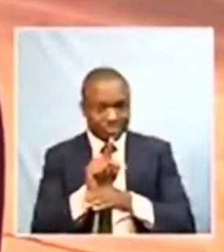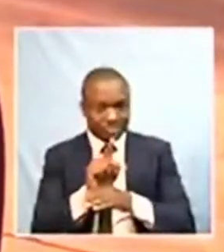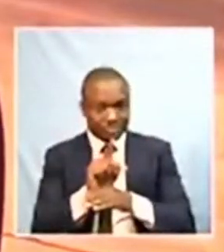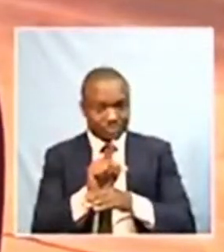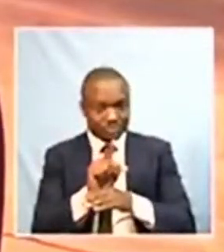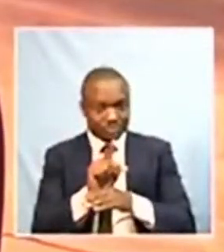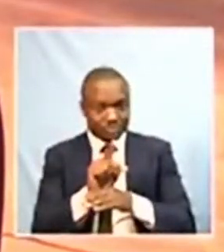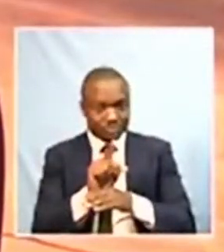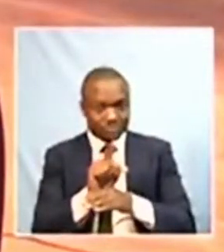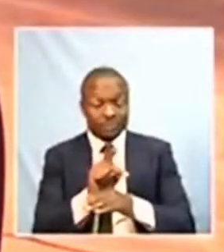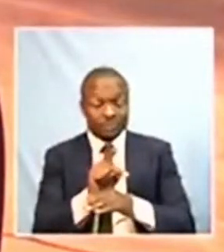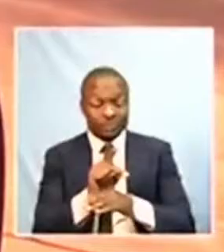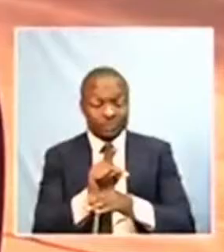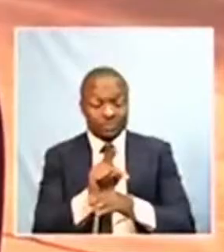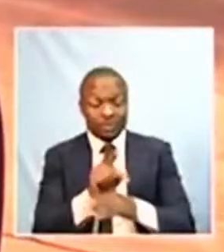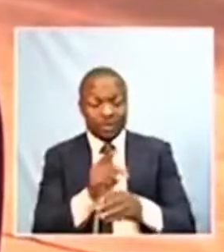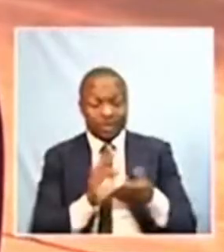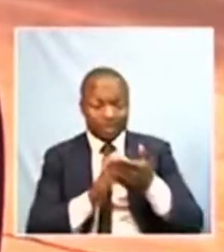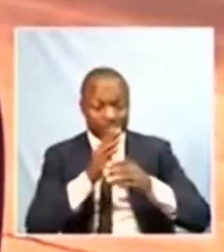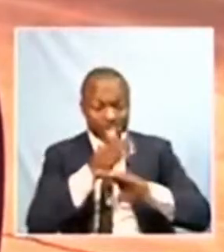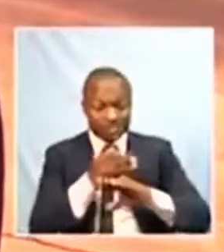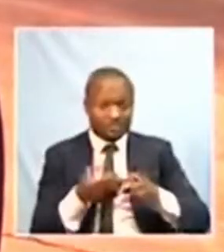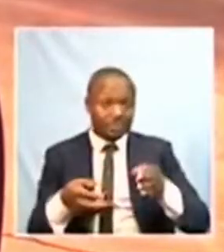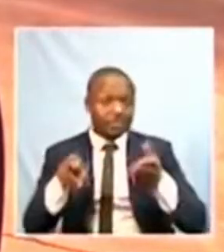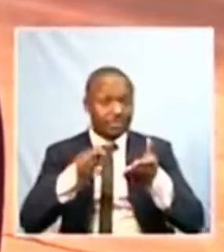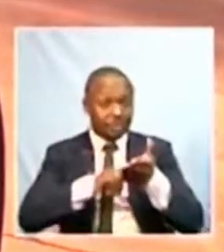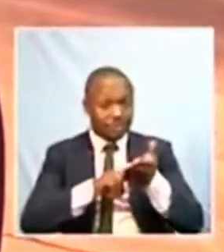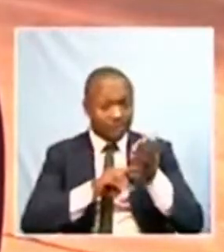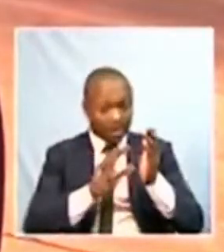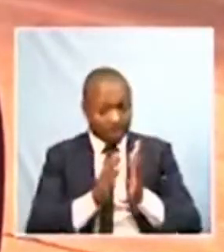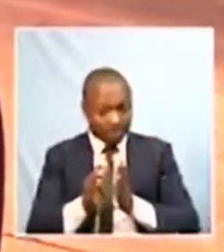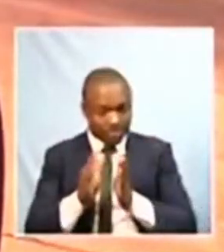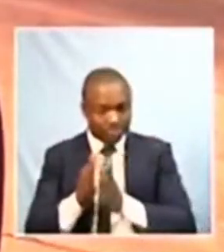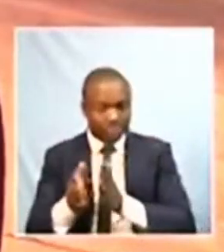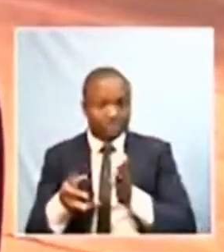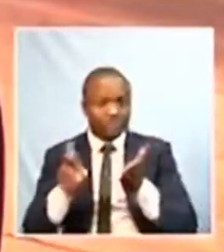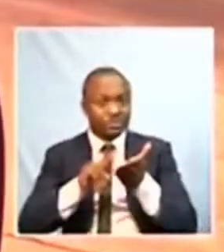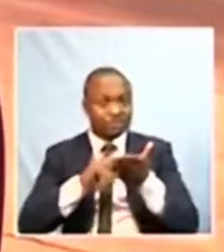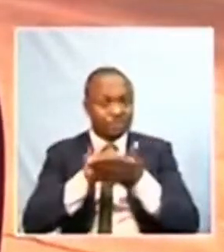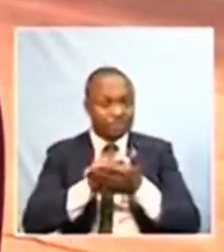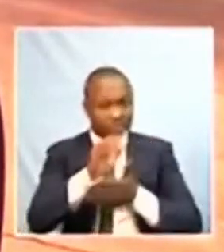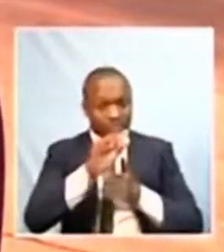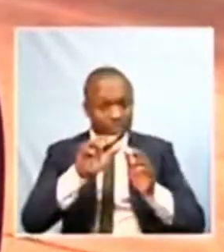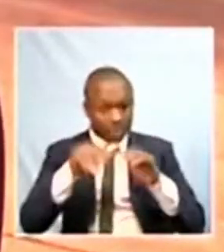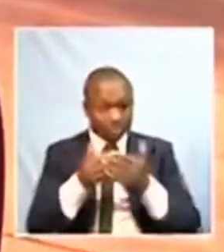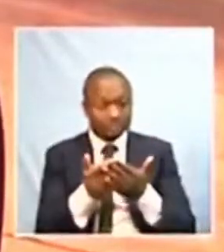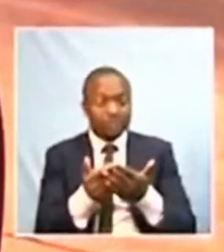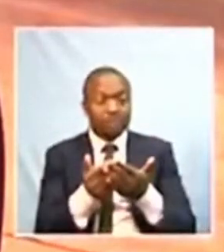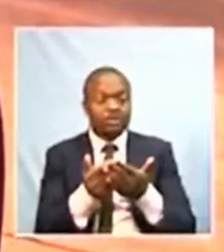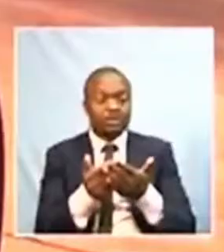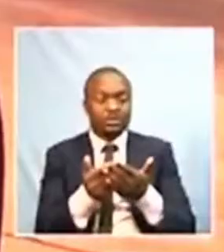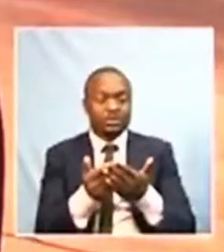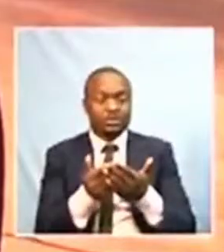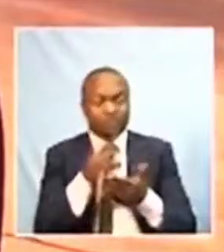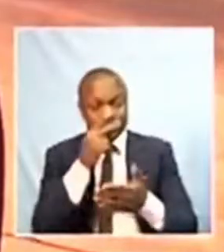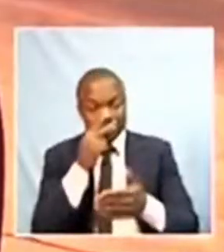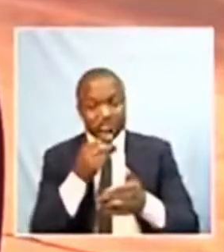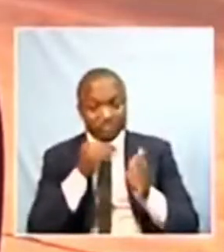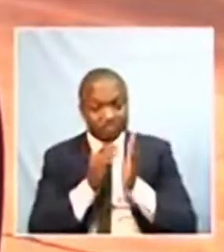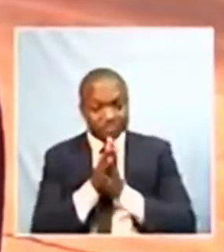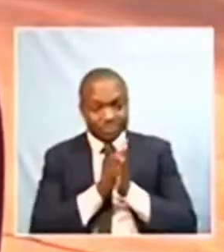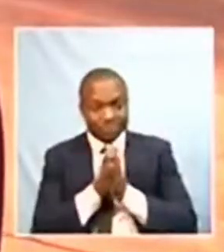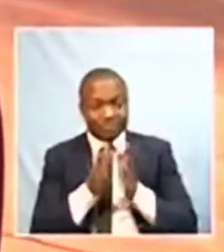concrete structure. We redesigned it and re-advertised it. That's when we successfully had the contract that